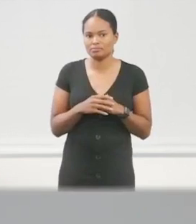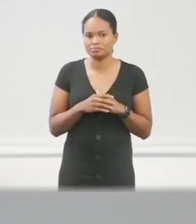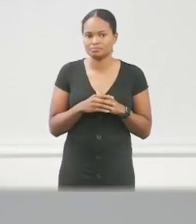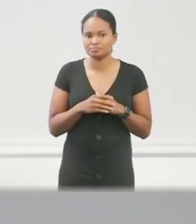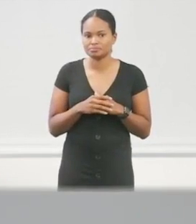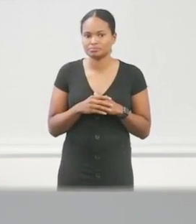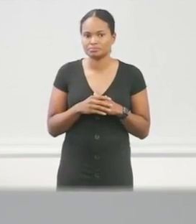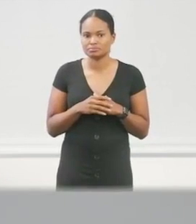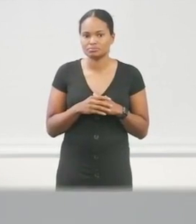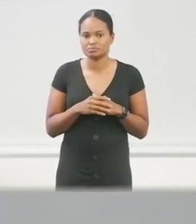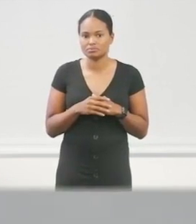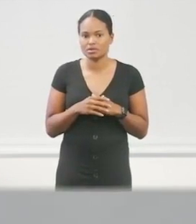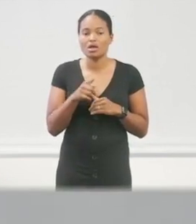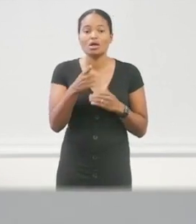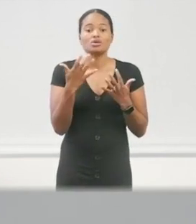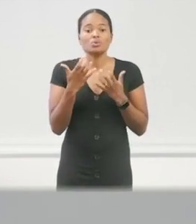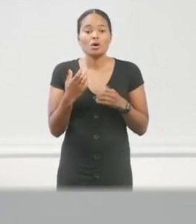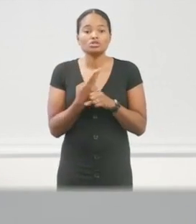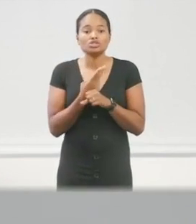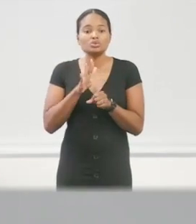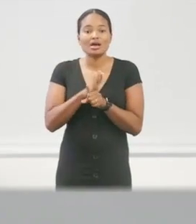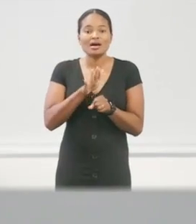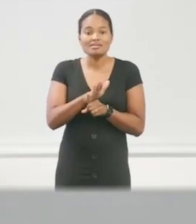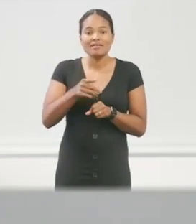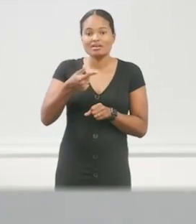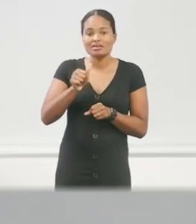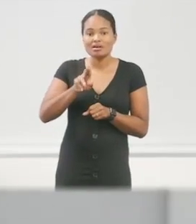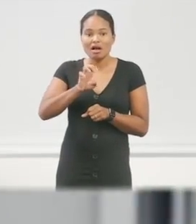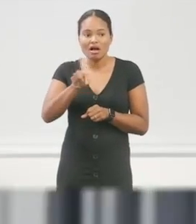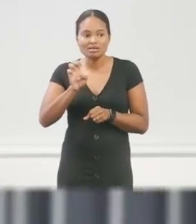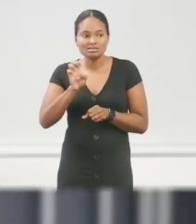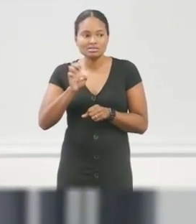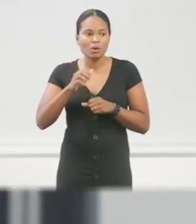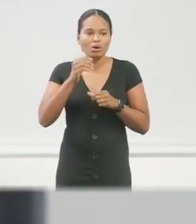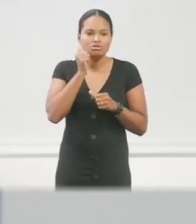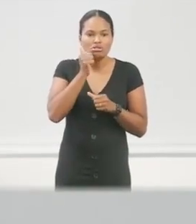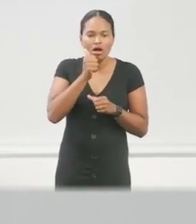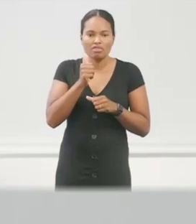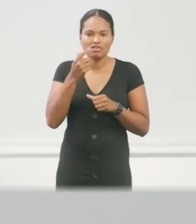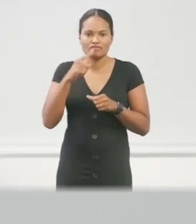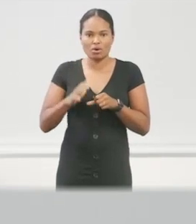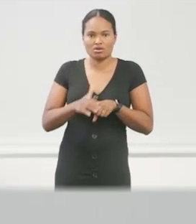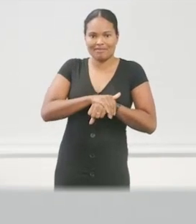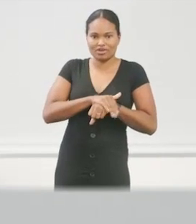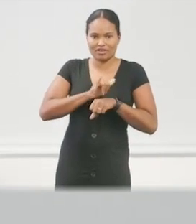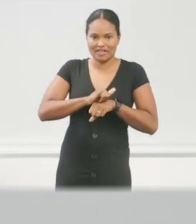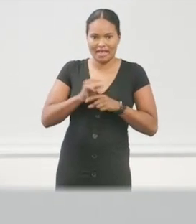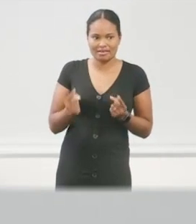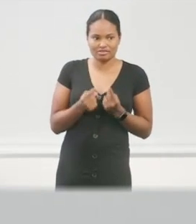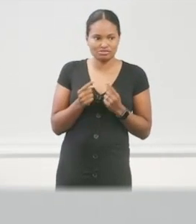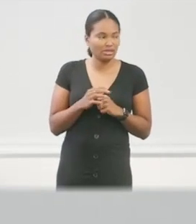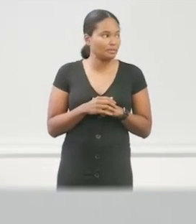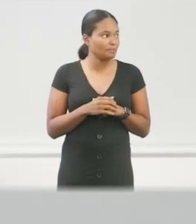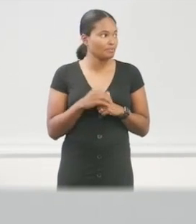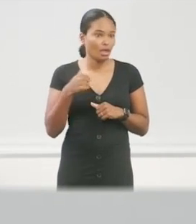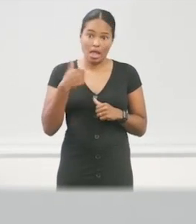You want to use just enough gauze or cloth to cover the injury. So that's a good one. How much gauze or cloth is necessary, Nick? Well, I don't know because I'm